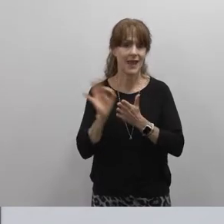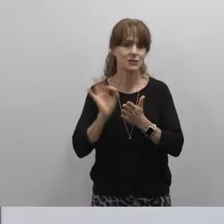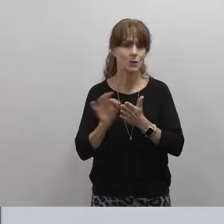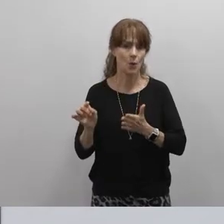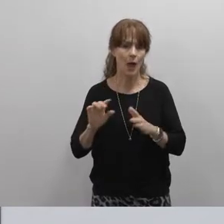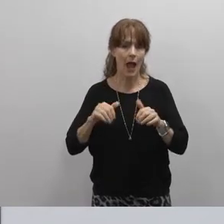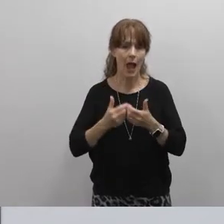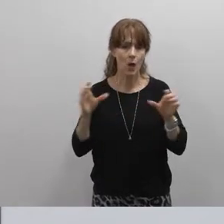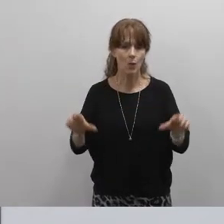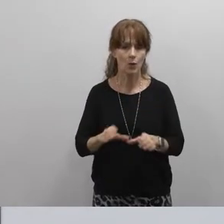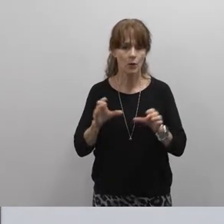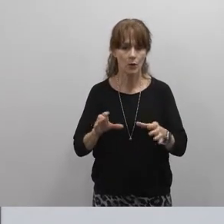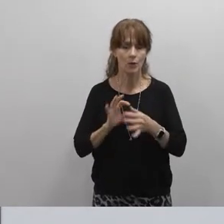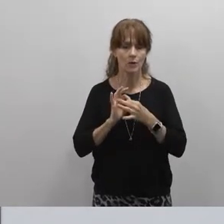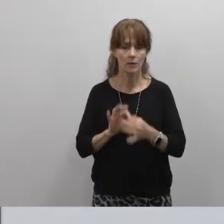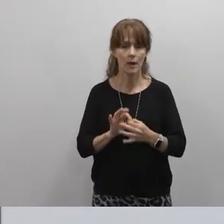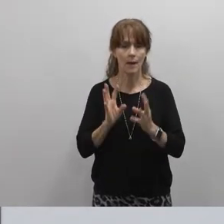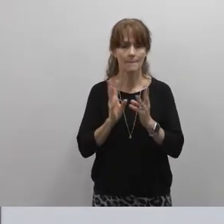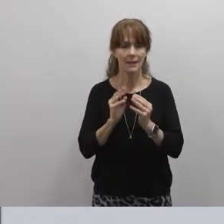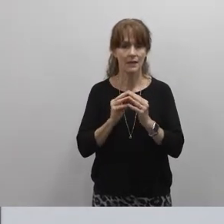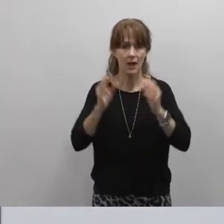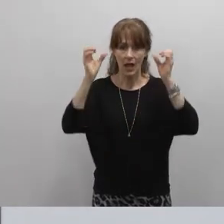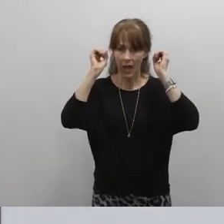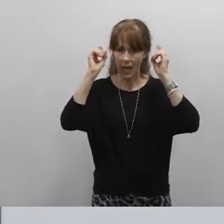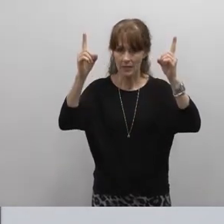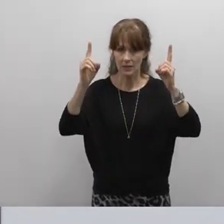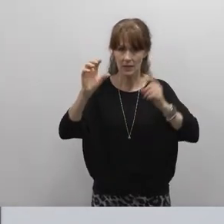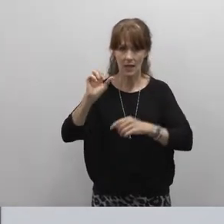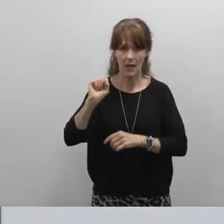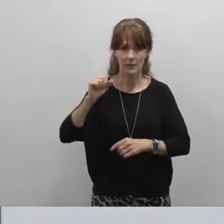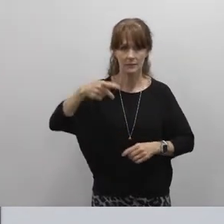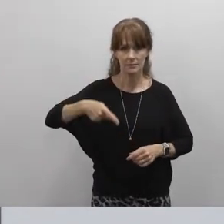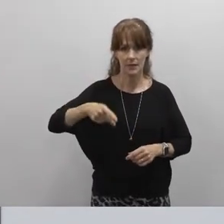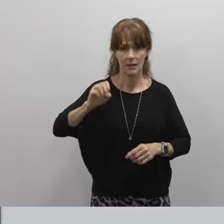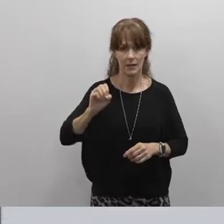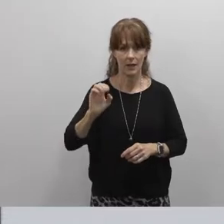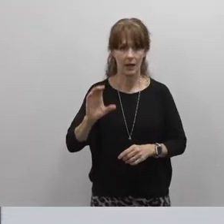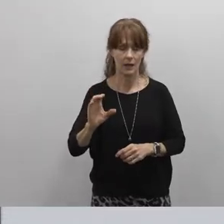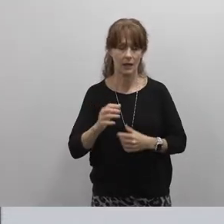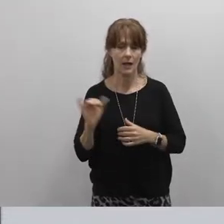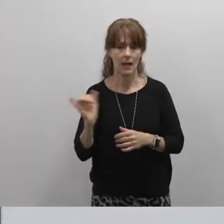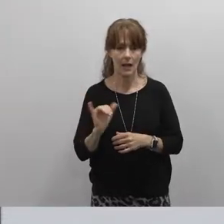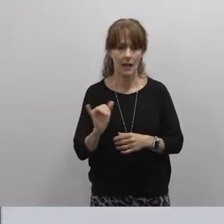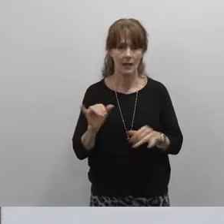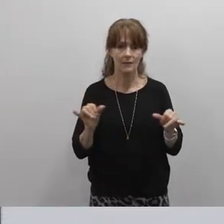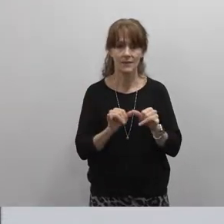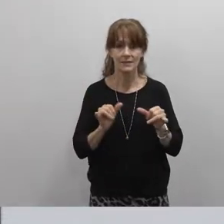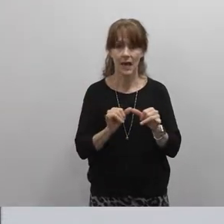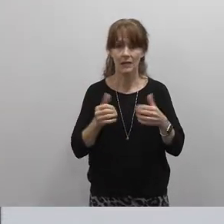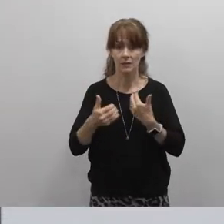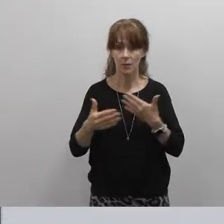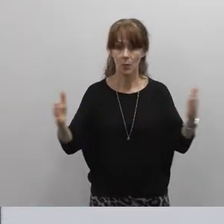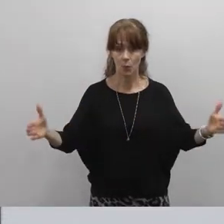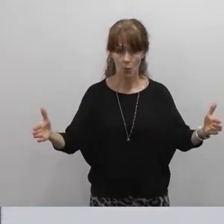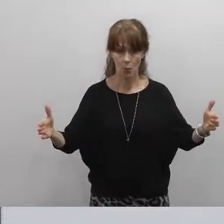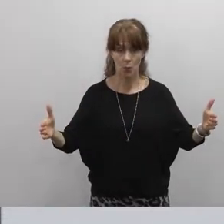How are we doing with respect to meeting our educational spec? In some cases, that's things like the size of the classroom,